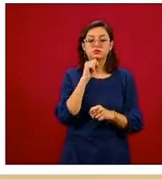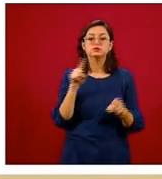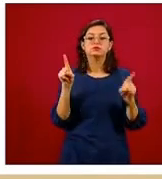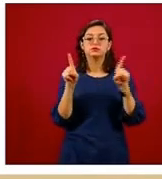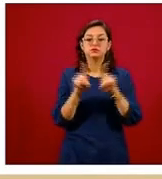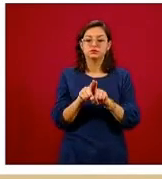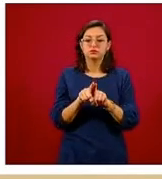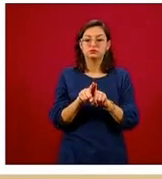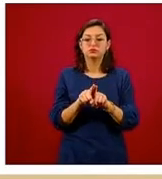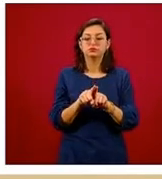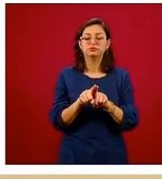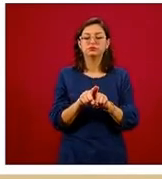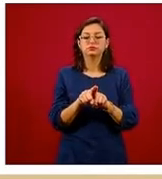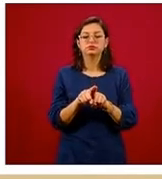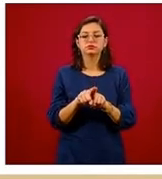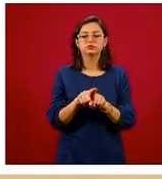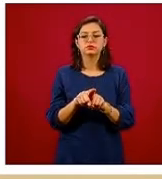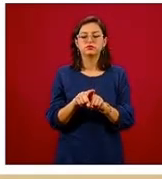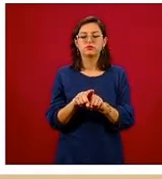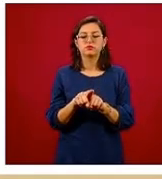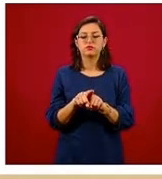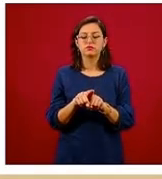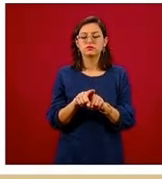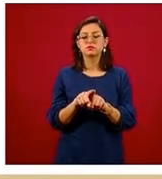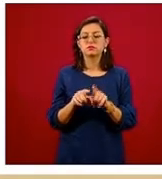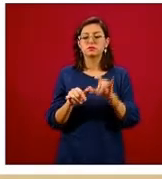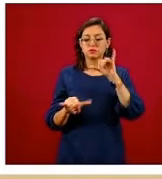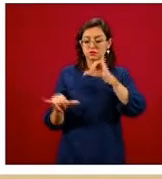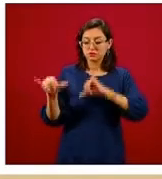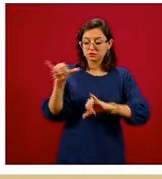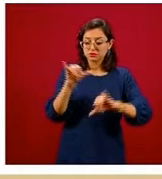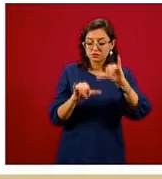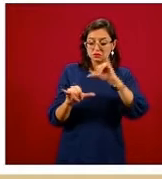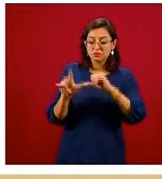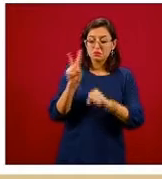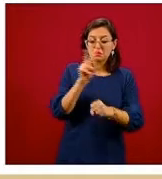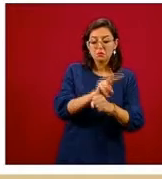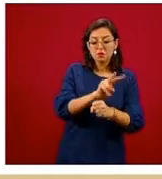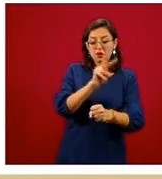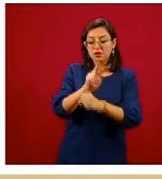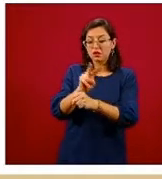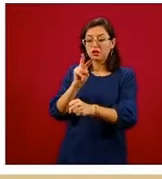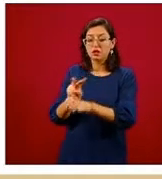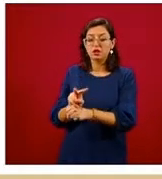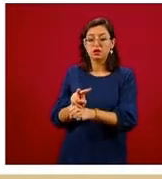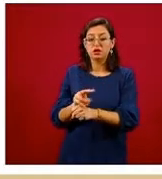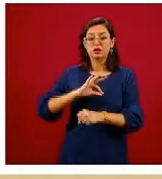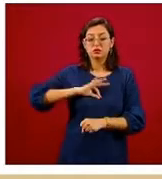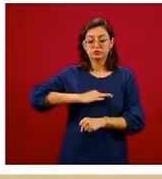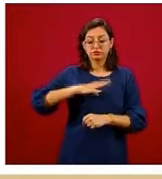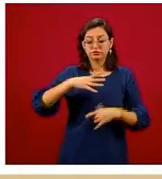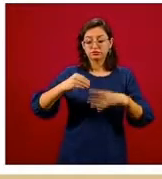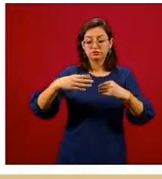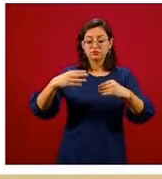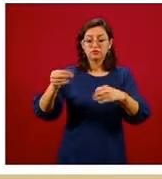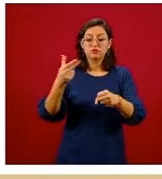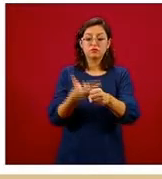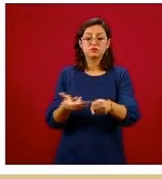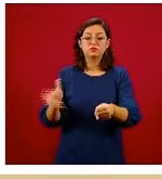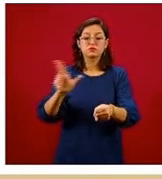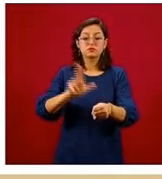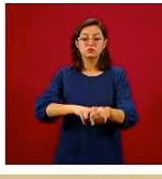to Mexico City, as well as the laboratories that are now assisting to